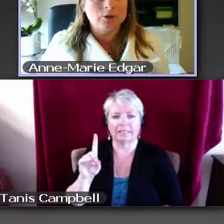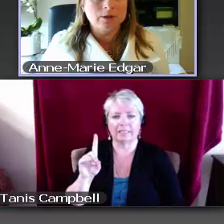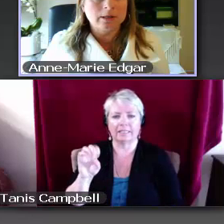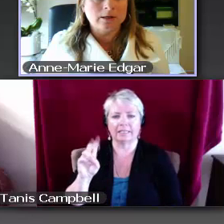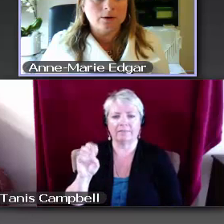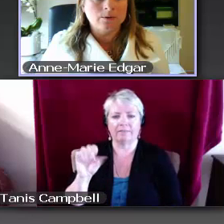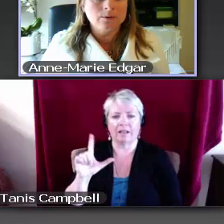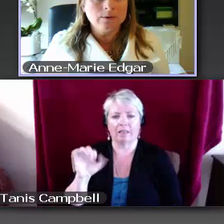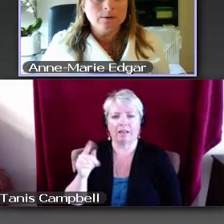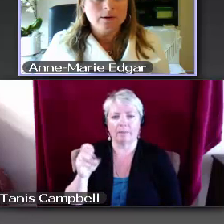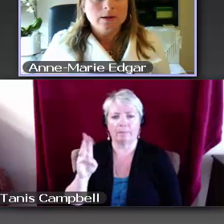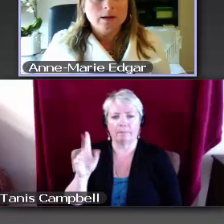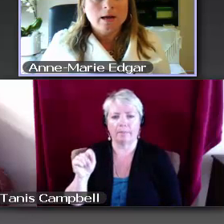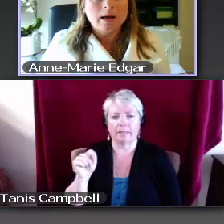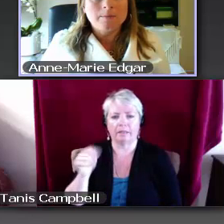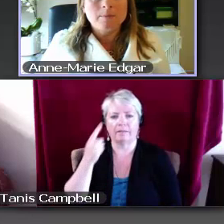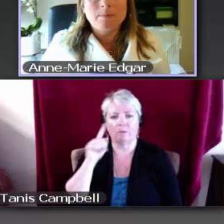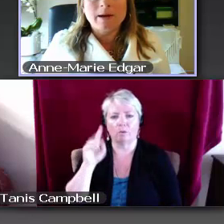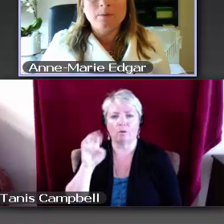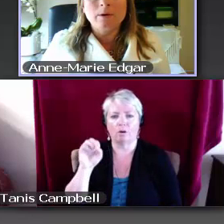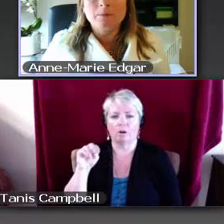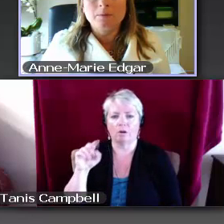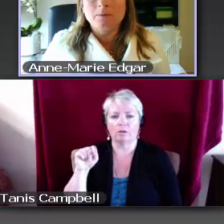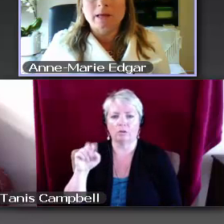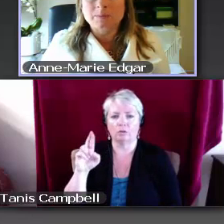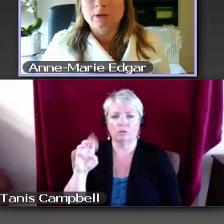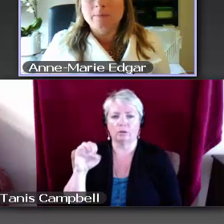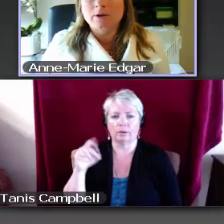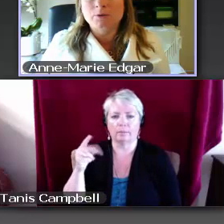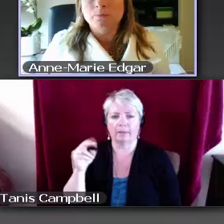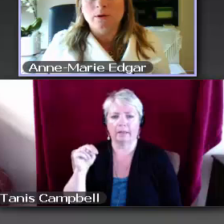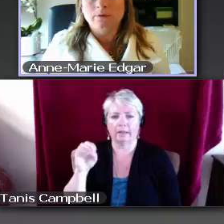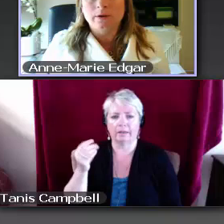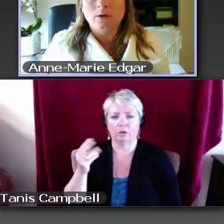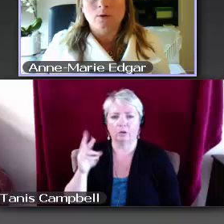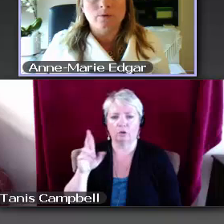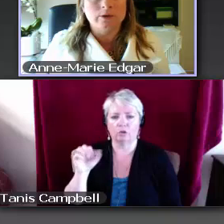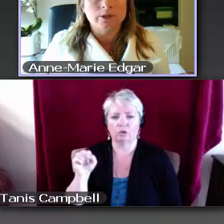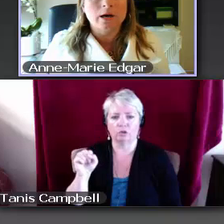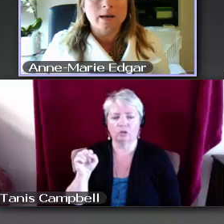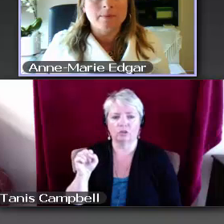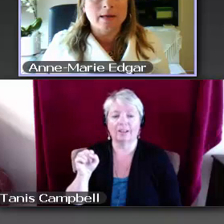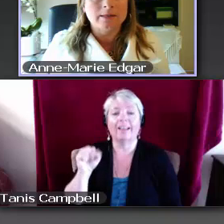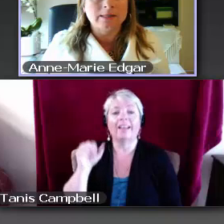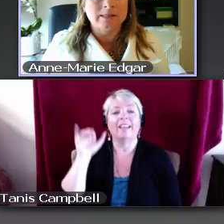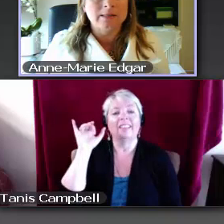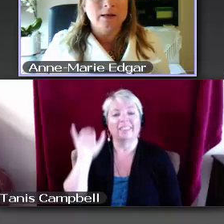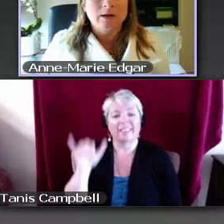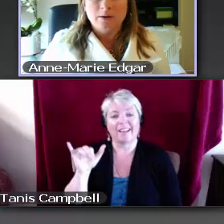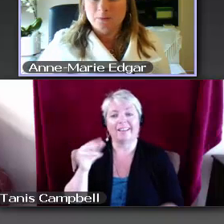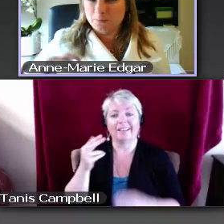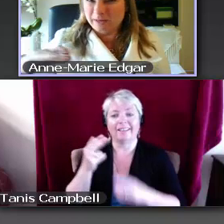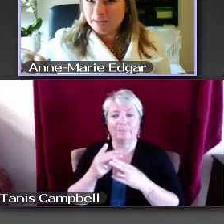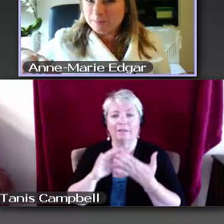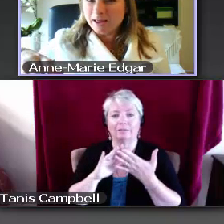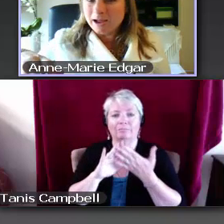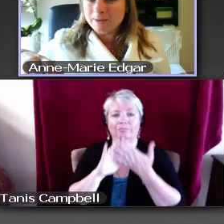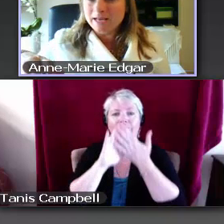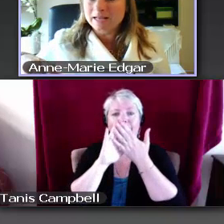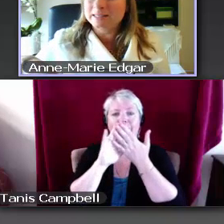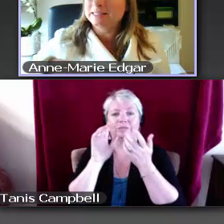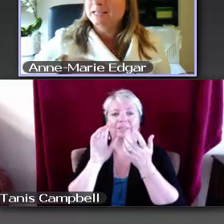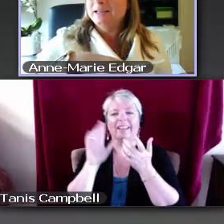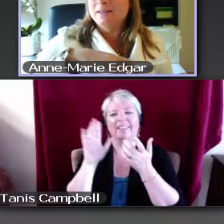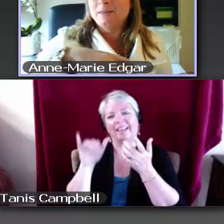was originally known. But that's pretty much morphing over time and doesn't really